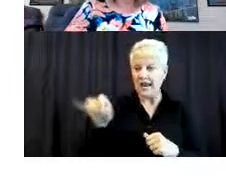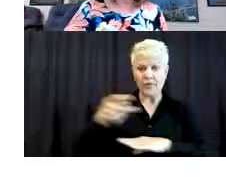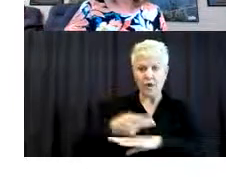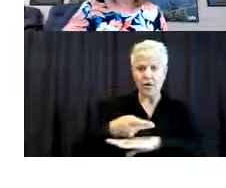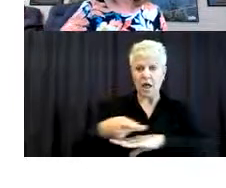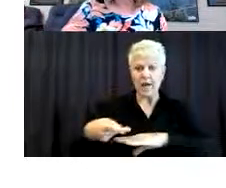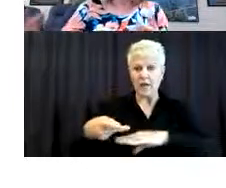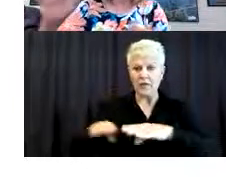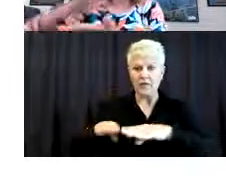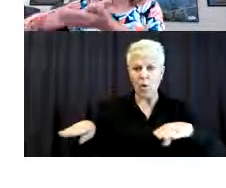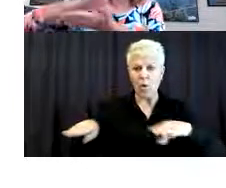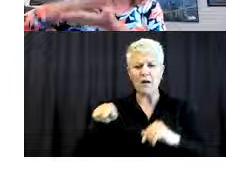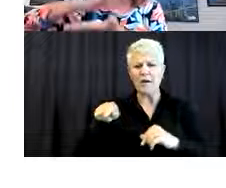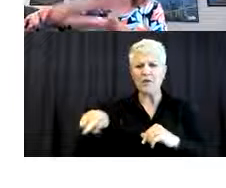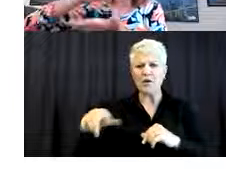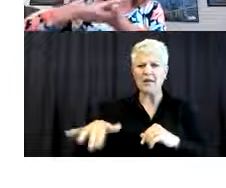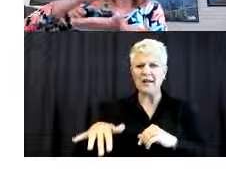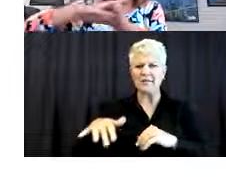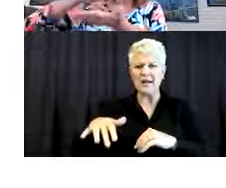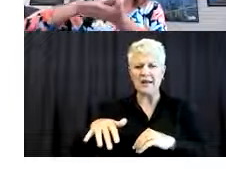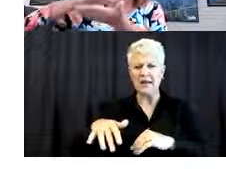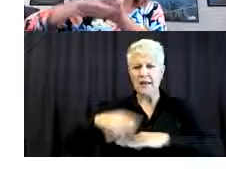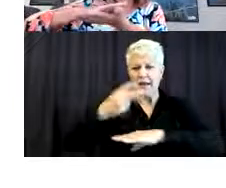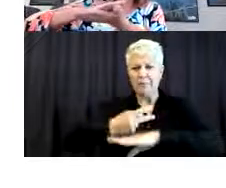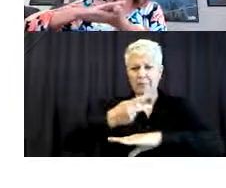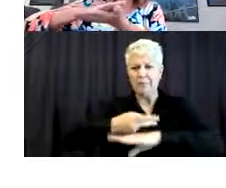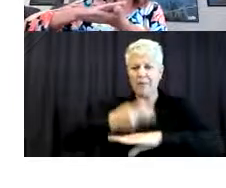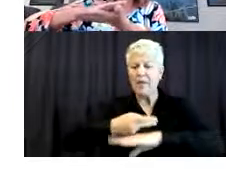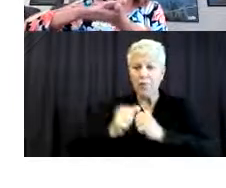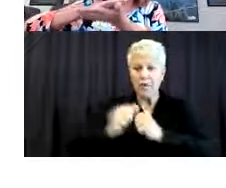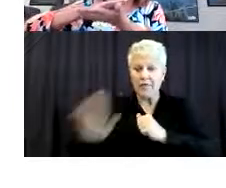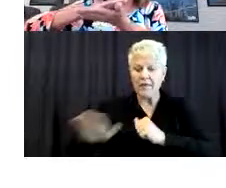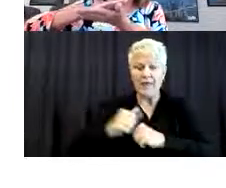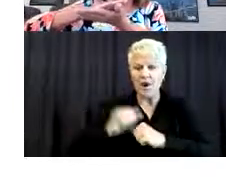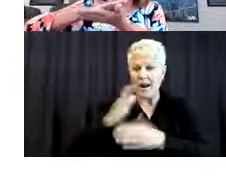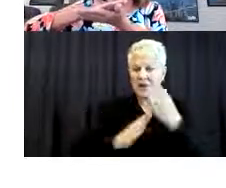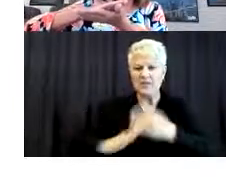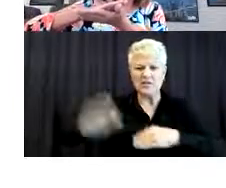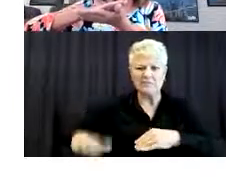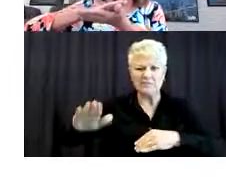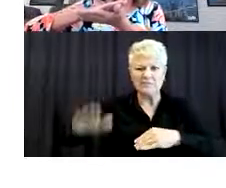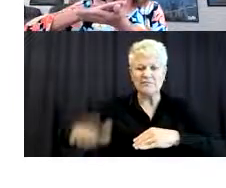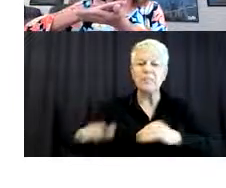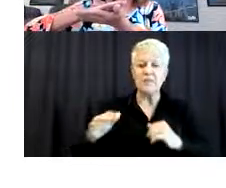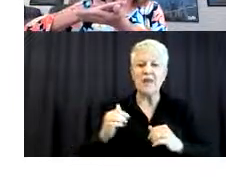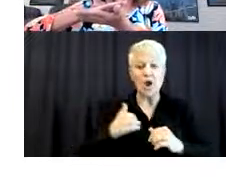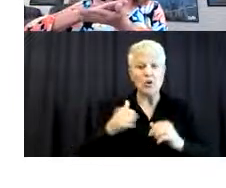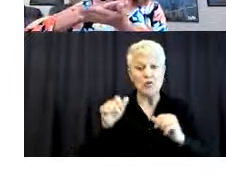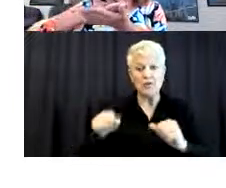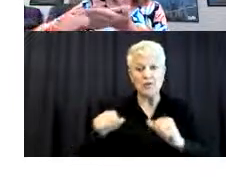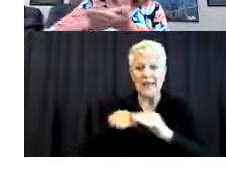floor and they're kind of, patting the floor with their hand, then we could enter into